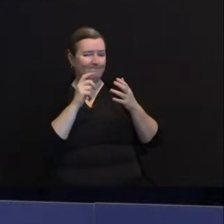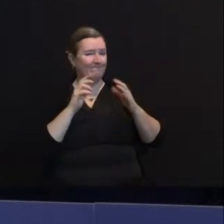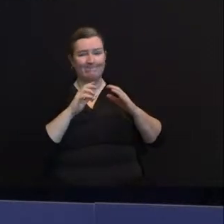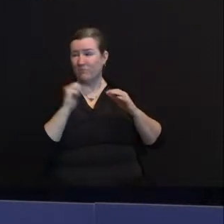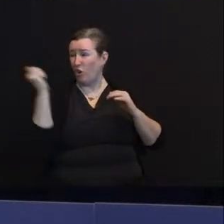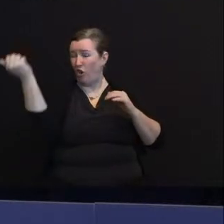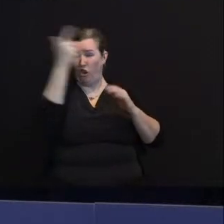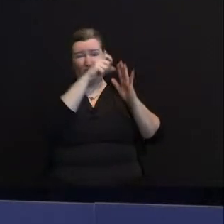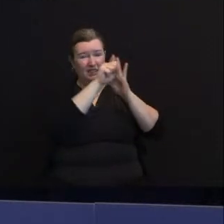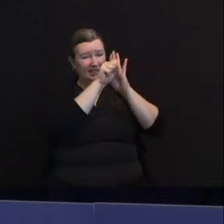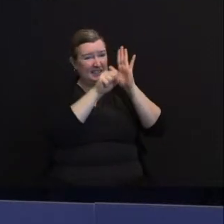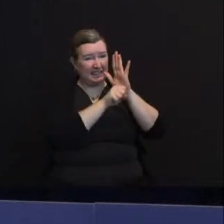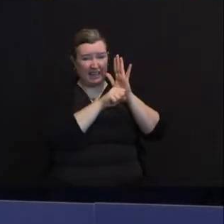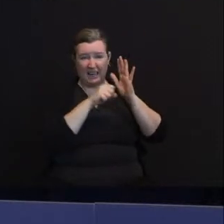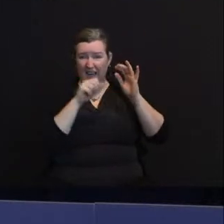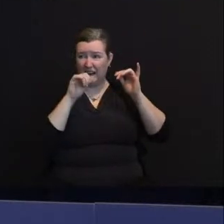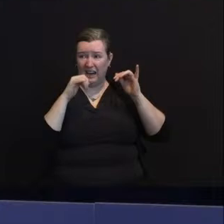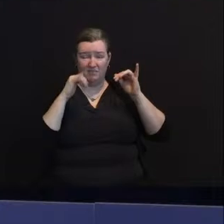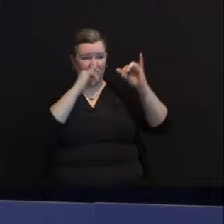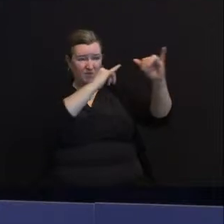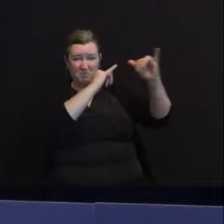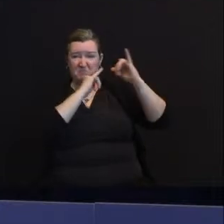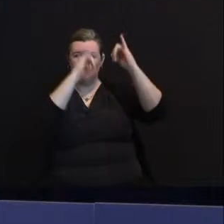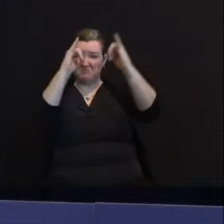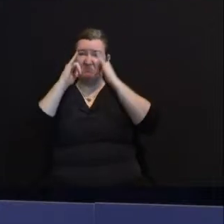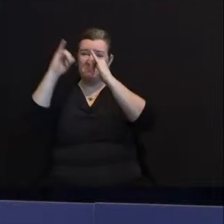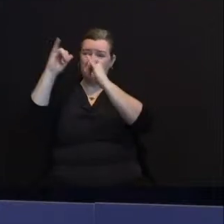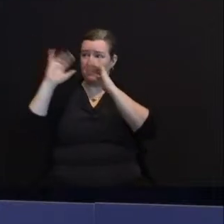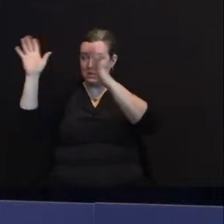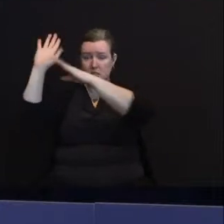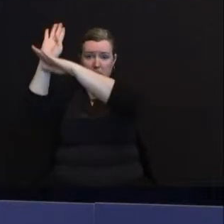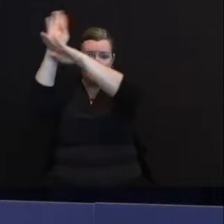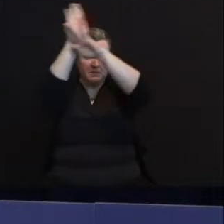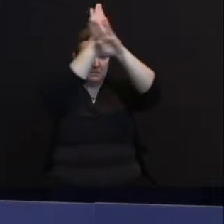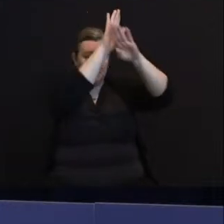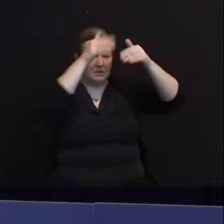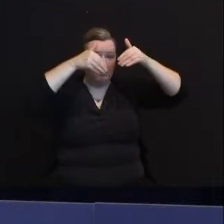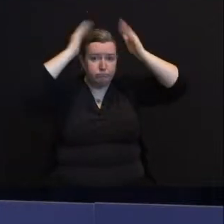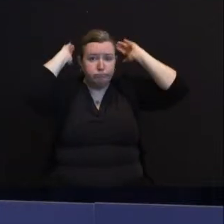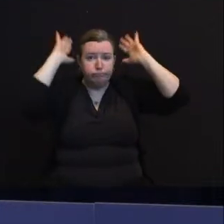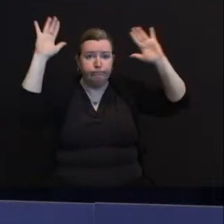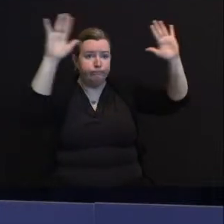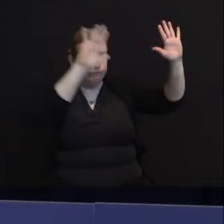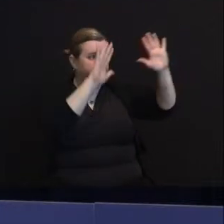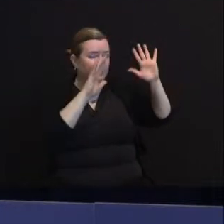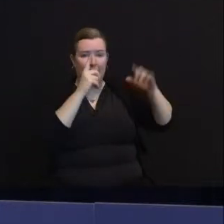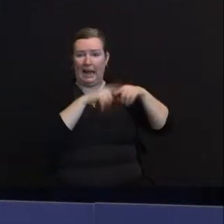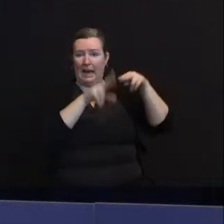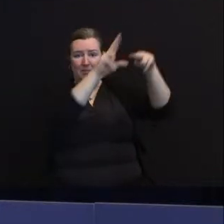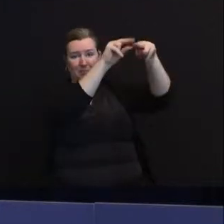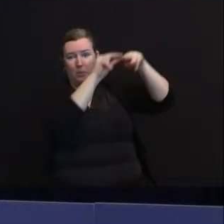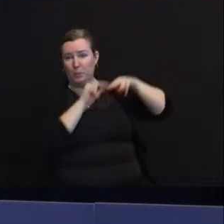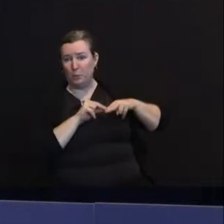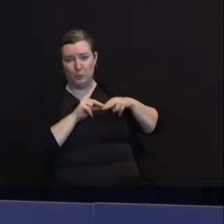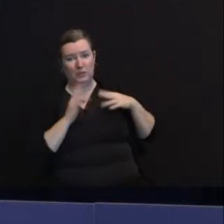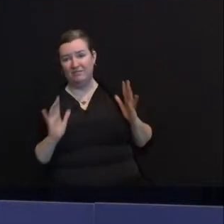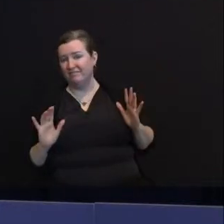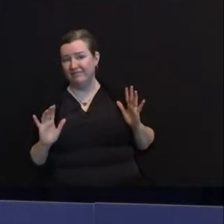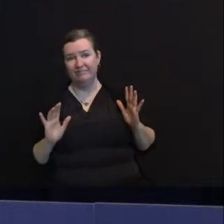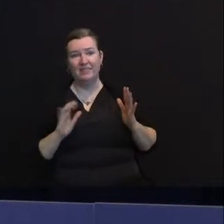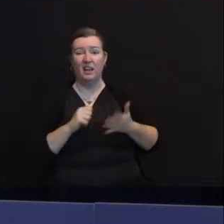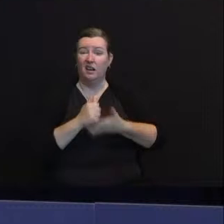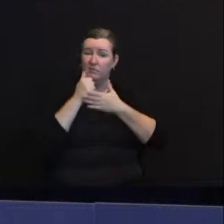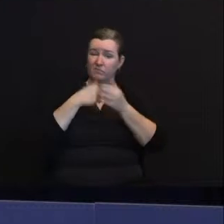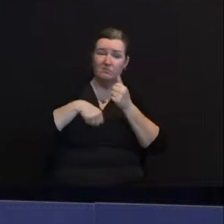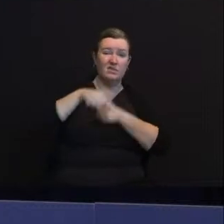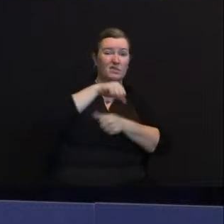is experiencing the burden of this disease. But together, we can help. Together, we can